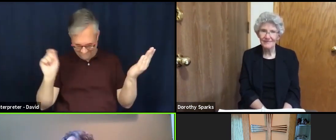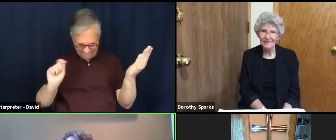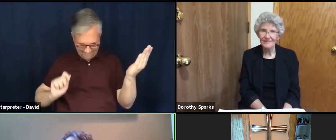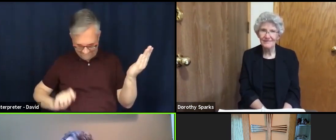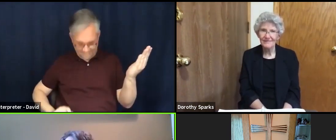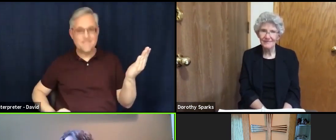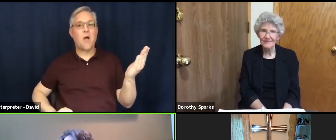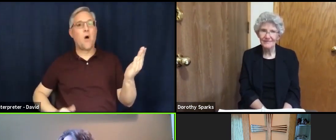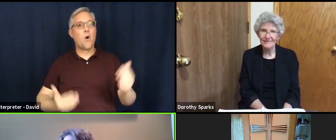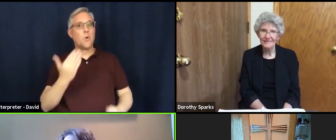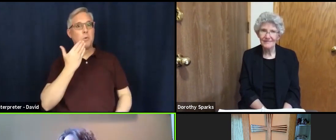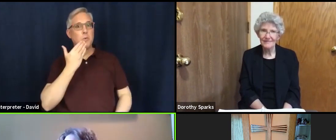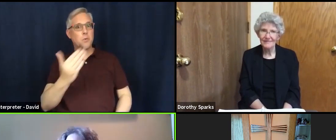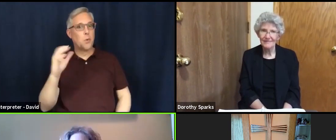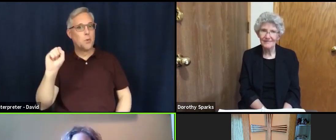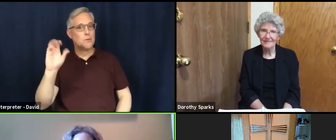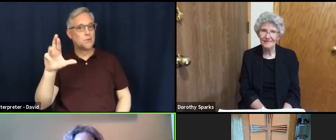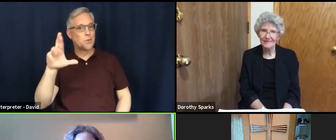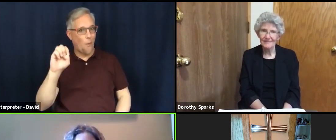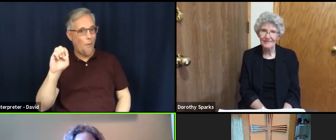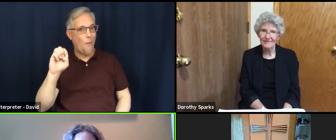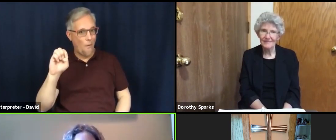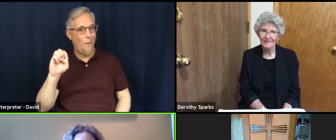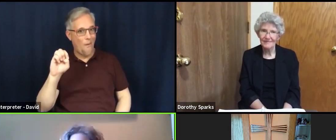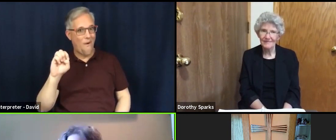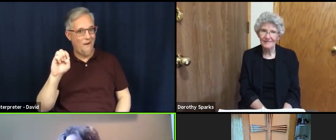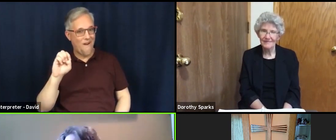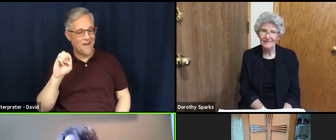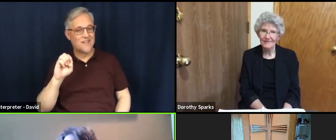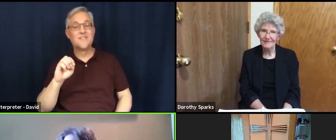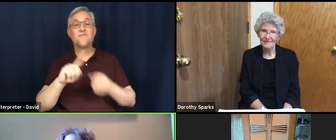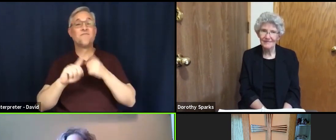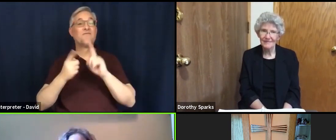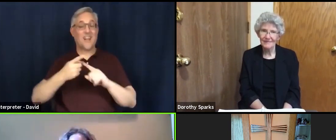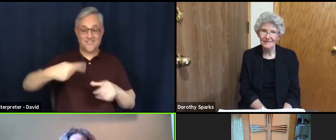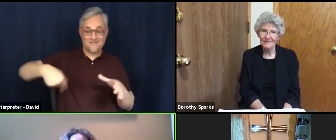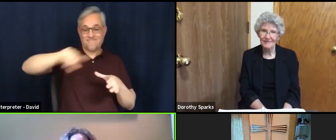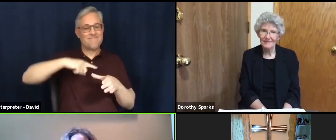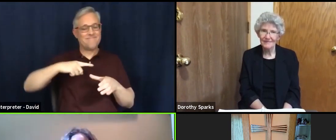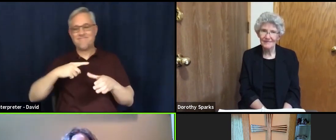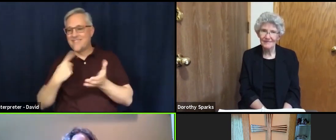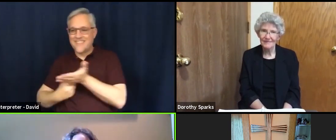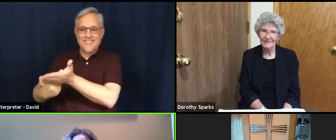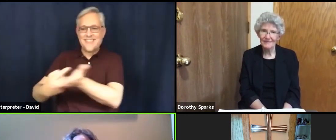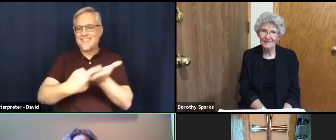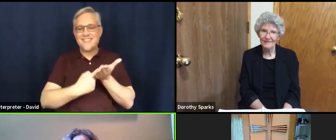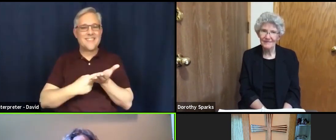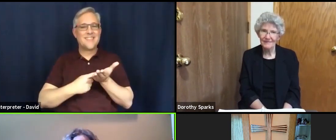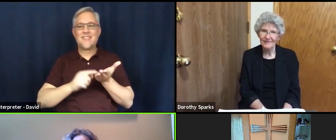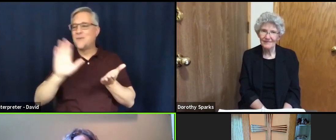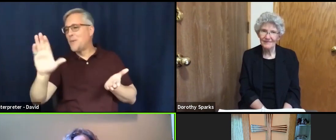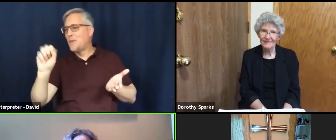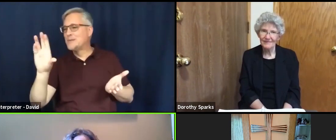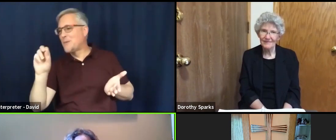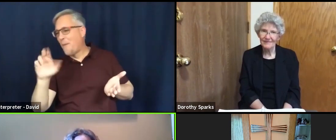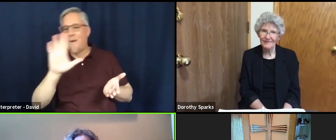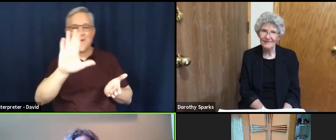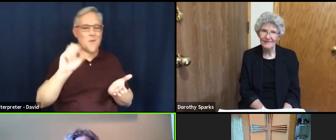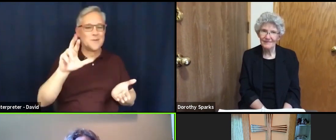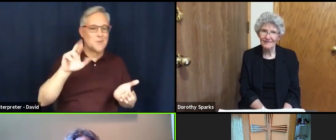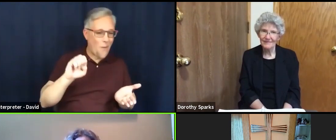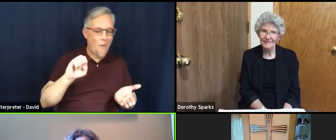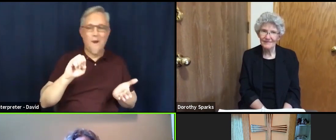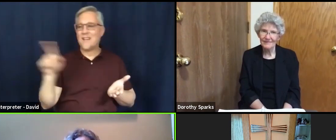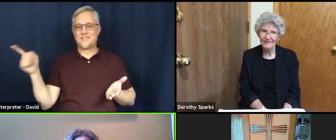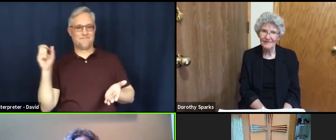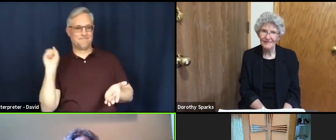She said, my friends and I are sharing the scores that we got. And her friends don't